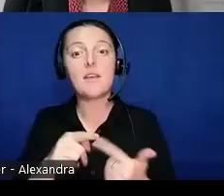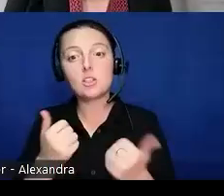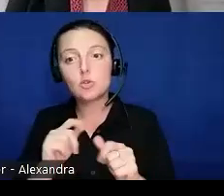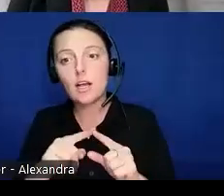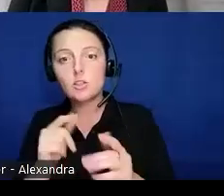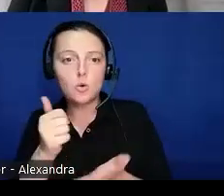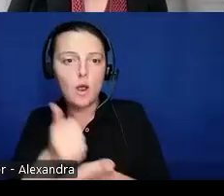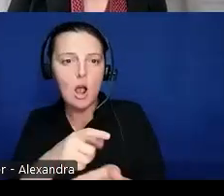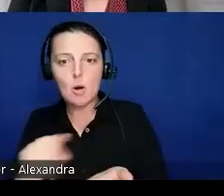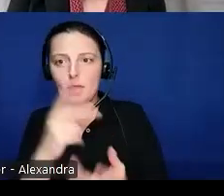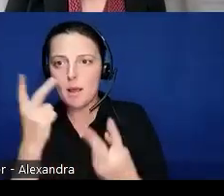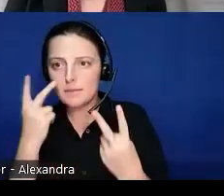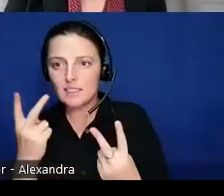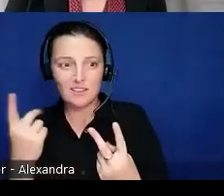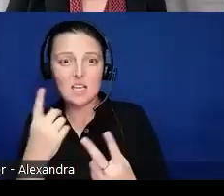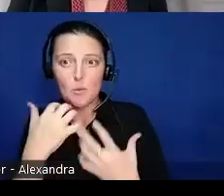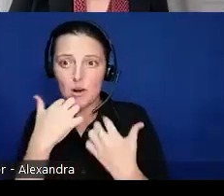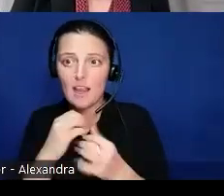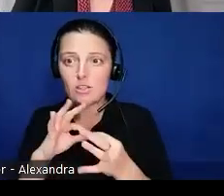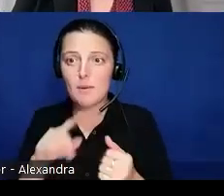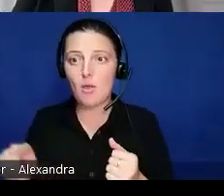about them and see that there is a future for them,